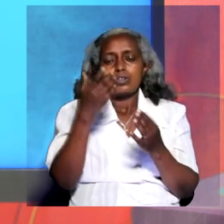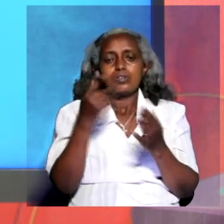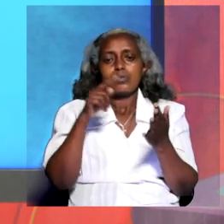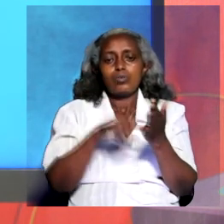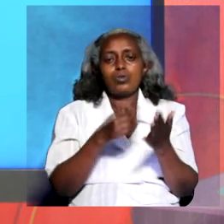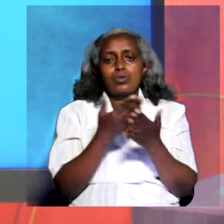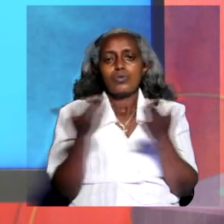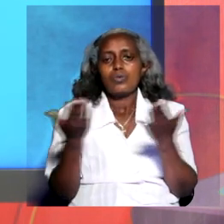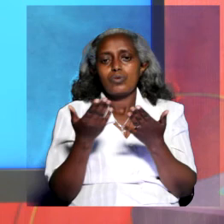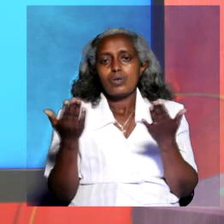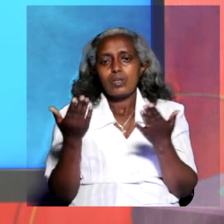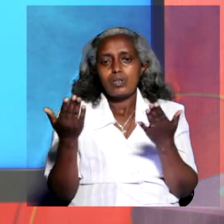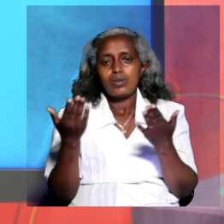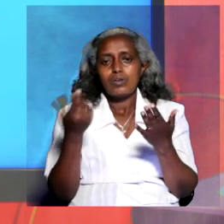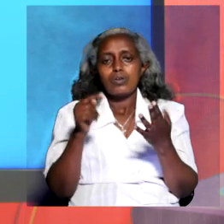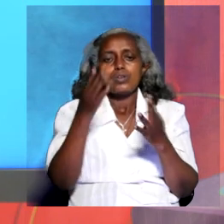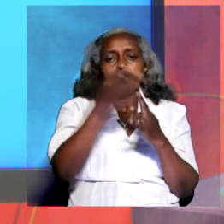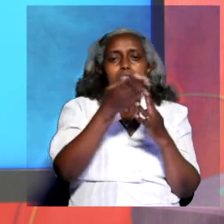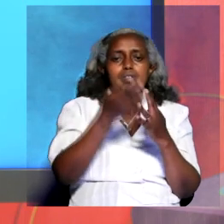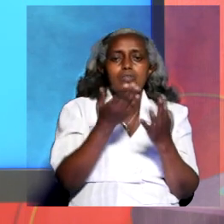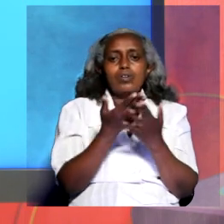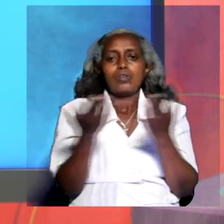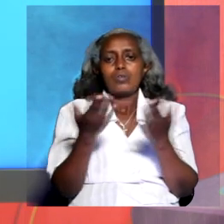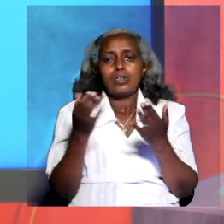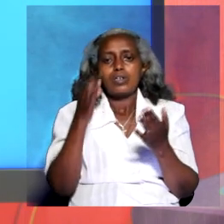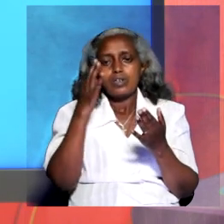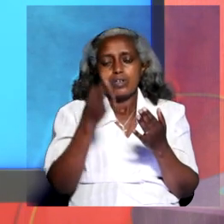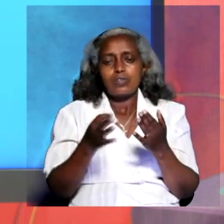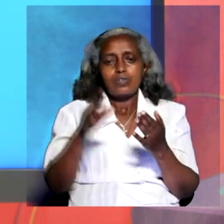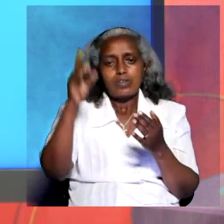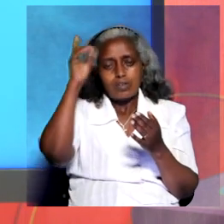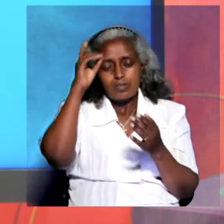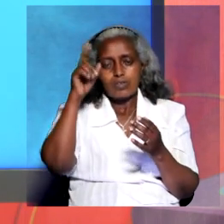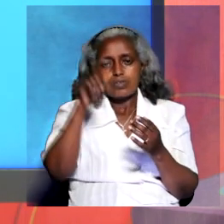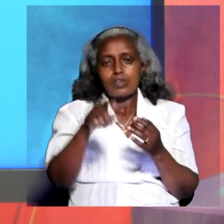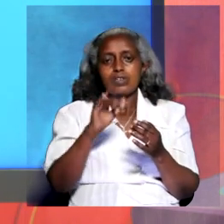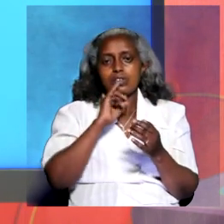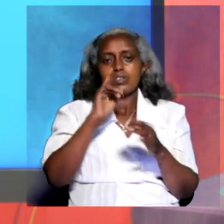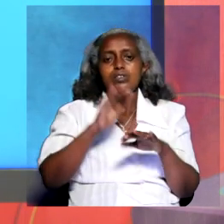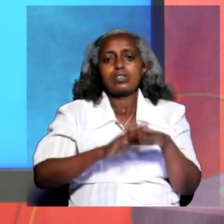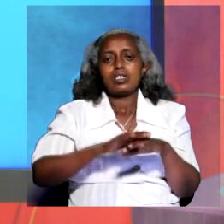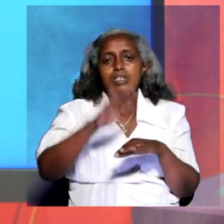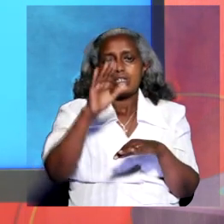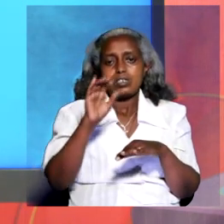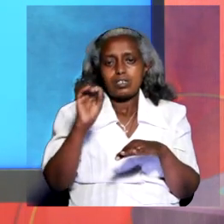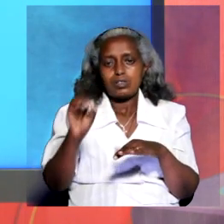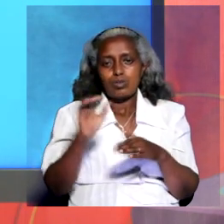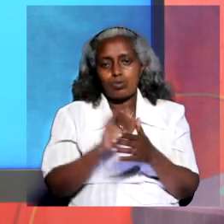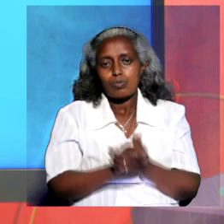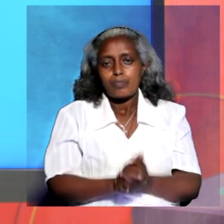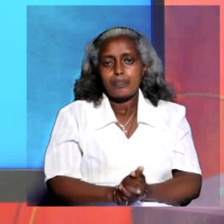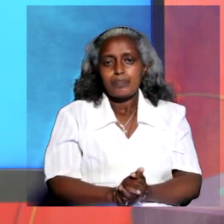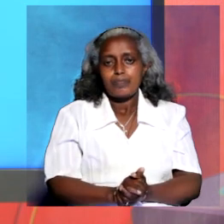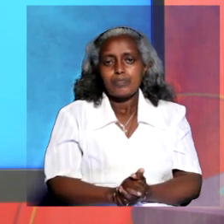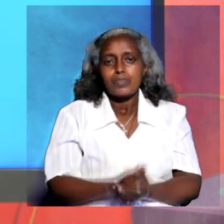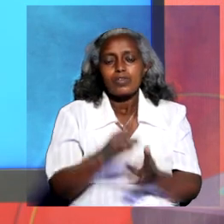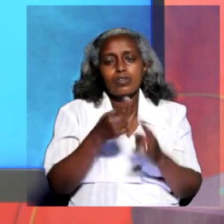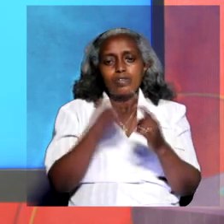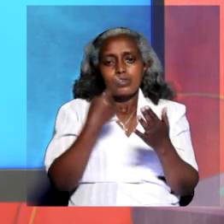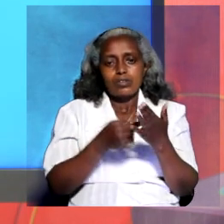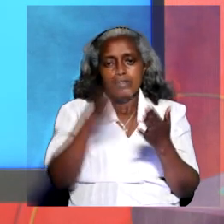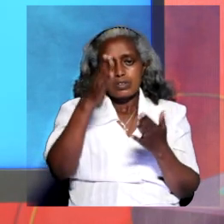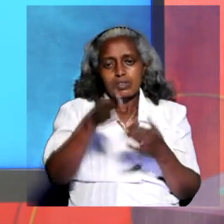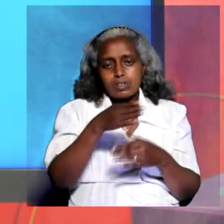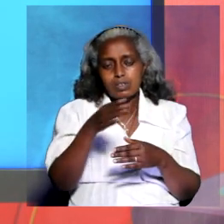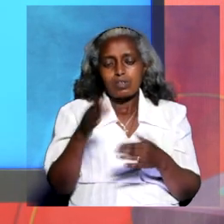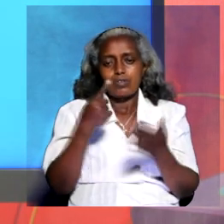where, or the interval where f derivative of x is greater than 0. From this graph, this